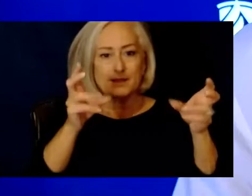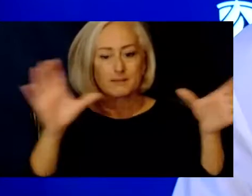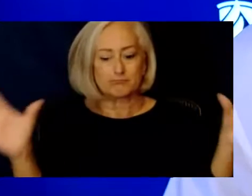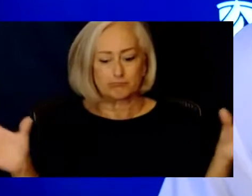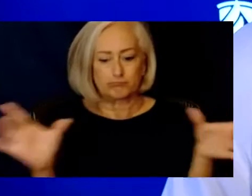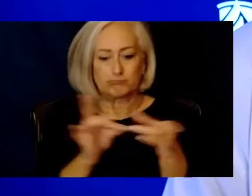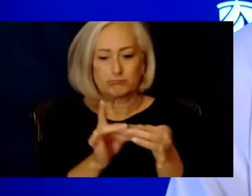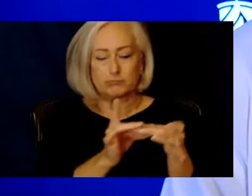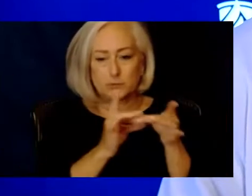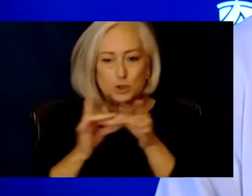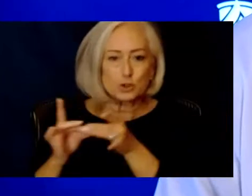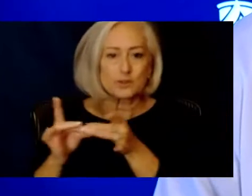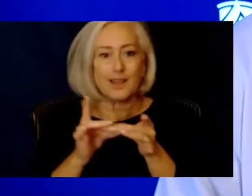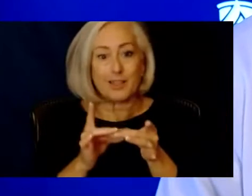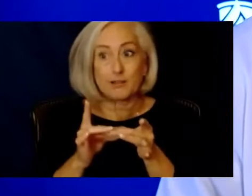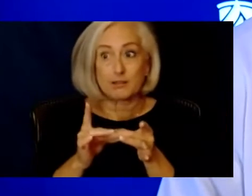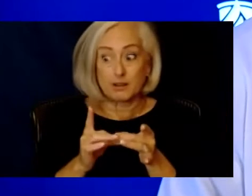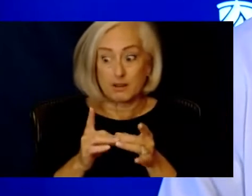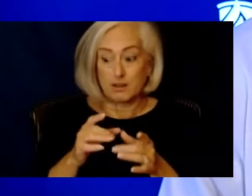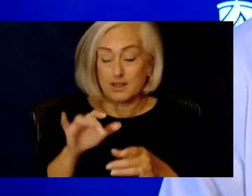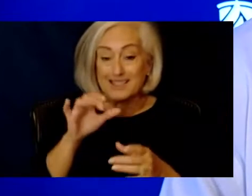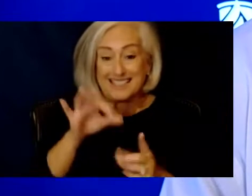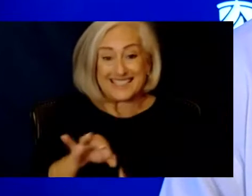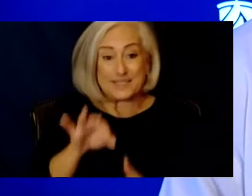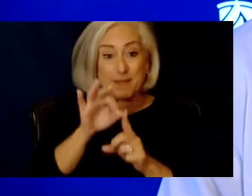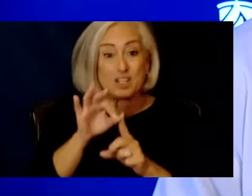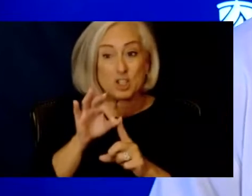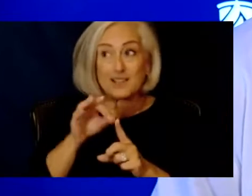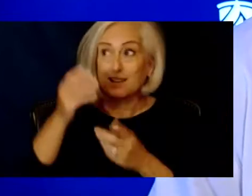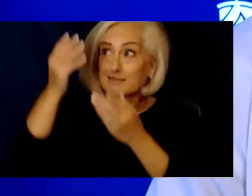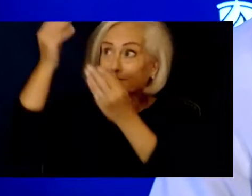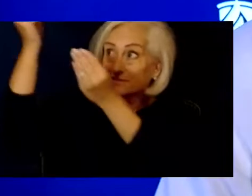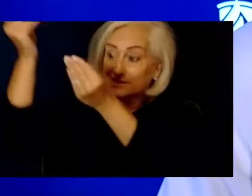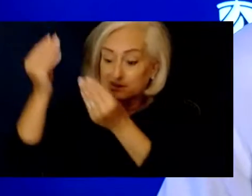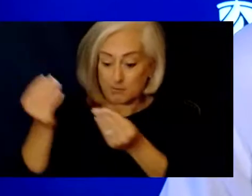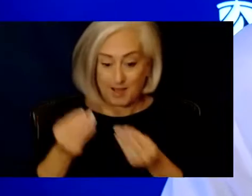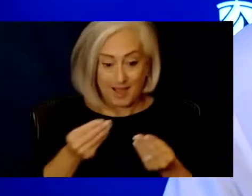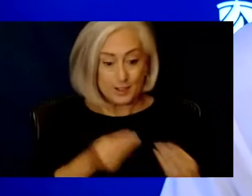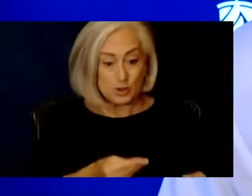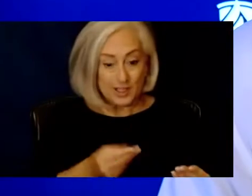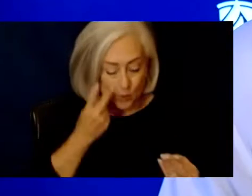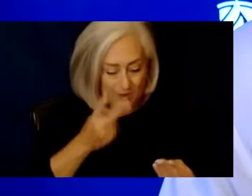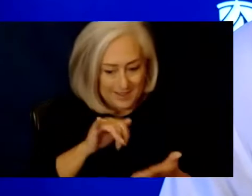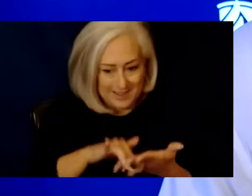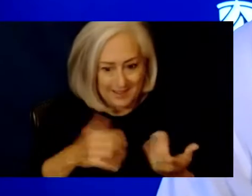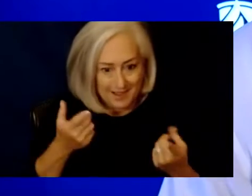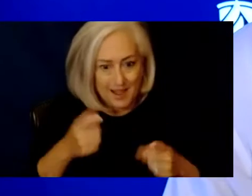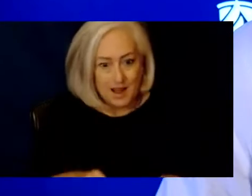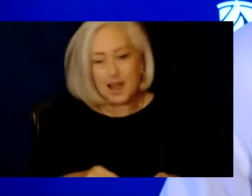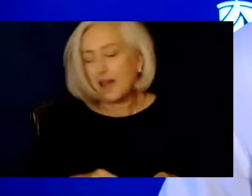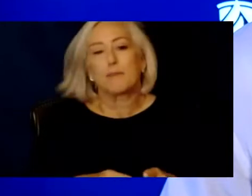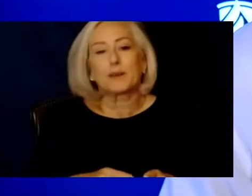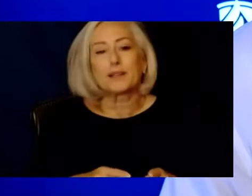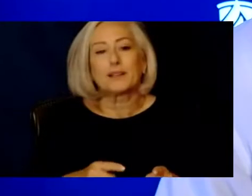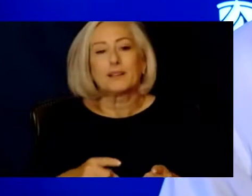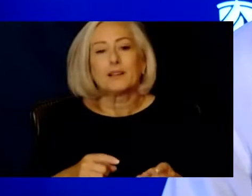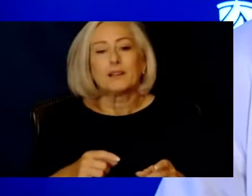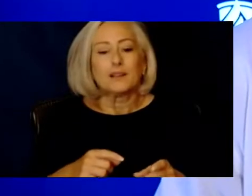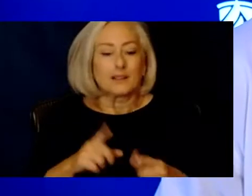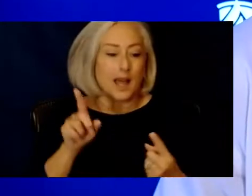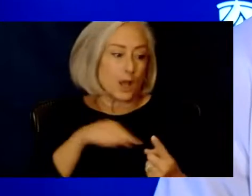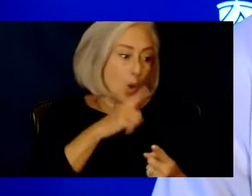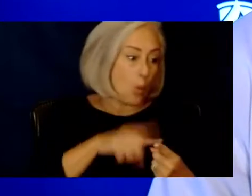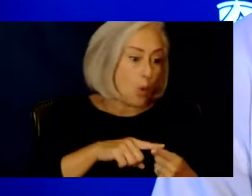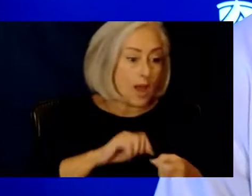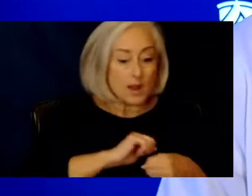and we have seen that play out as well. So all of these things are intertwined with each other. When is the pandemic over? How